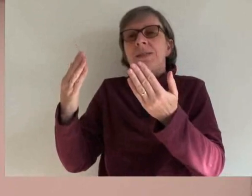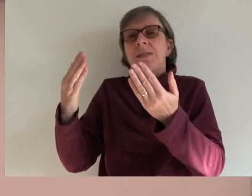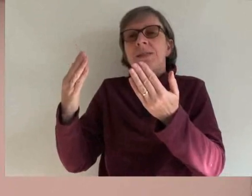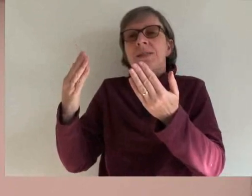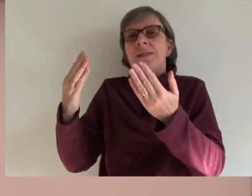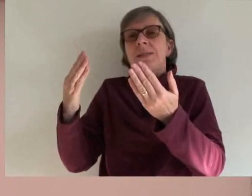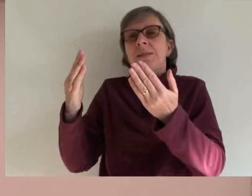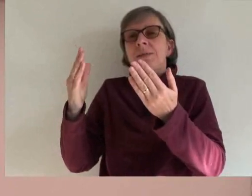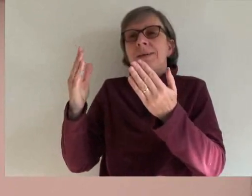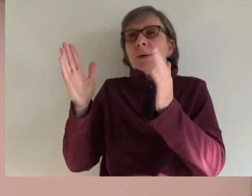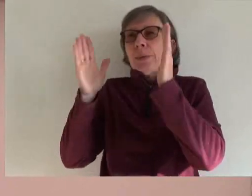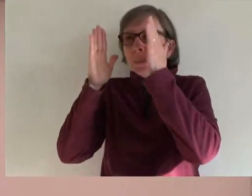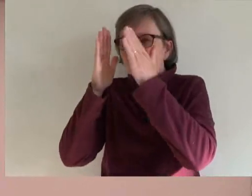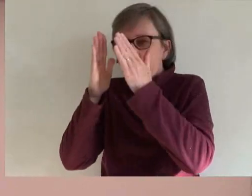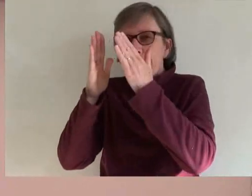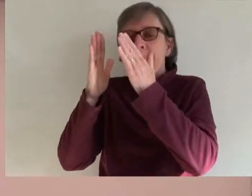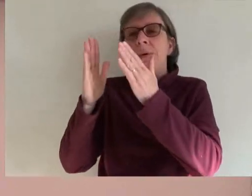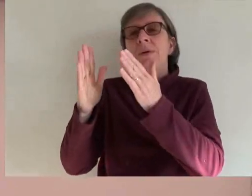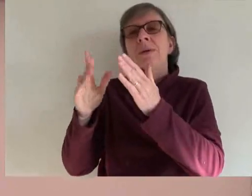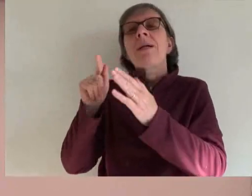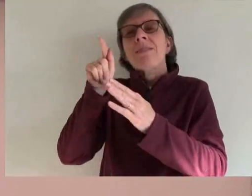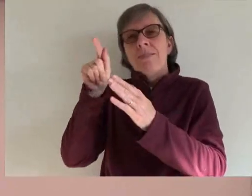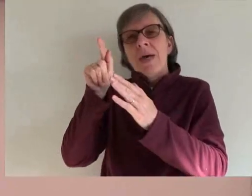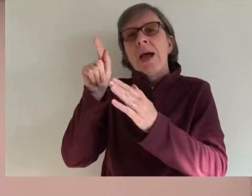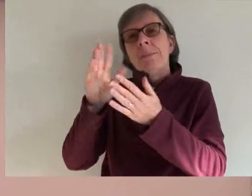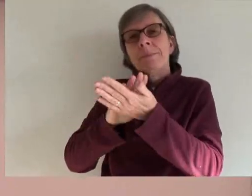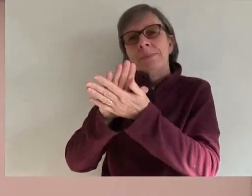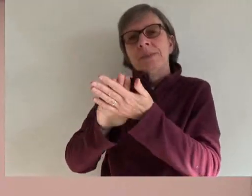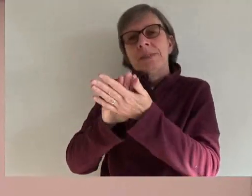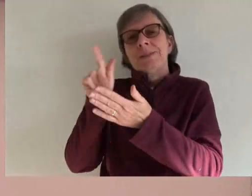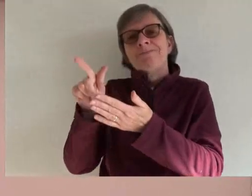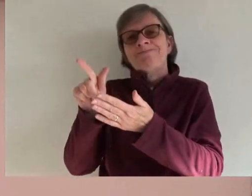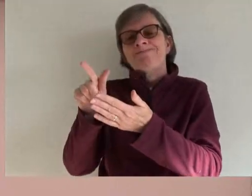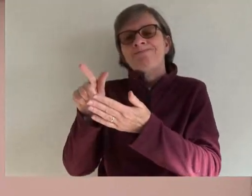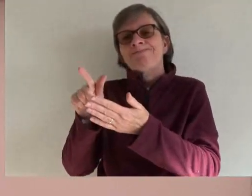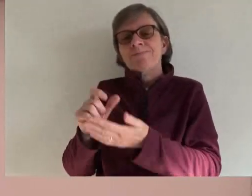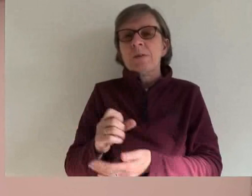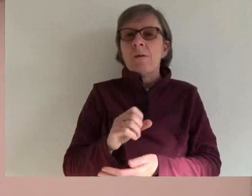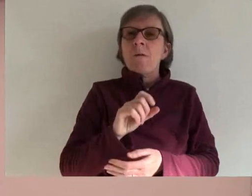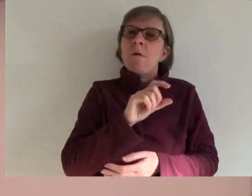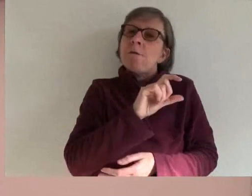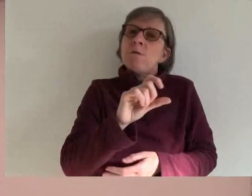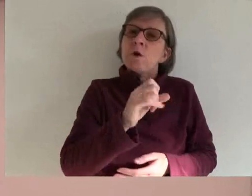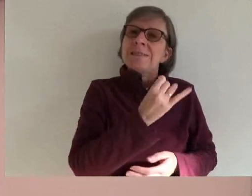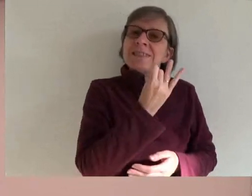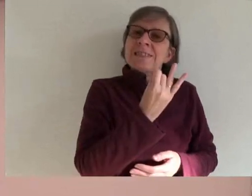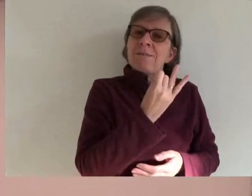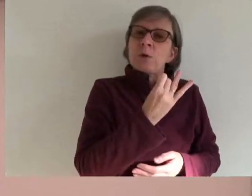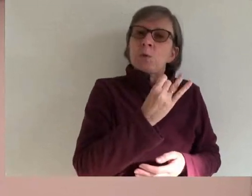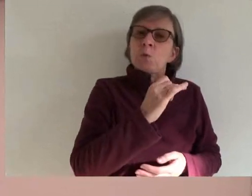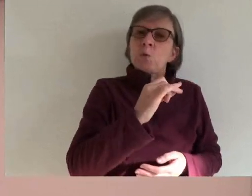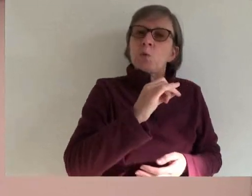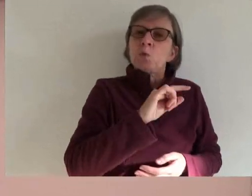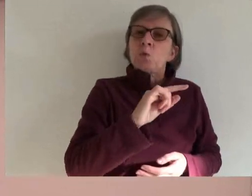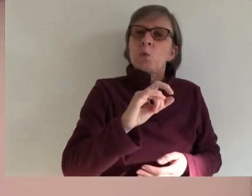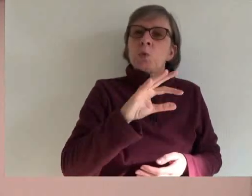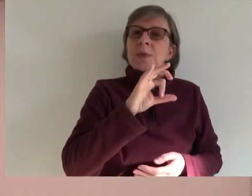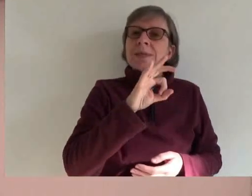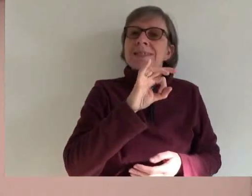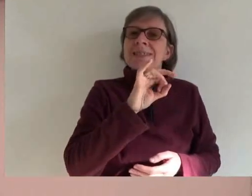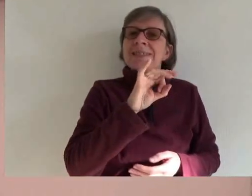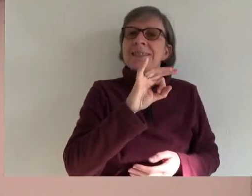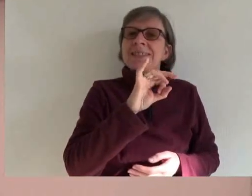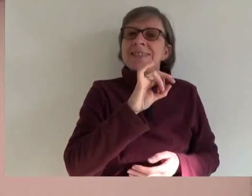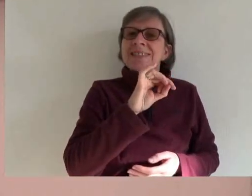selflessness. So we're going to pick up on verses 7 to 17. And really, it's all